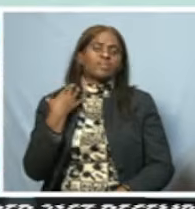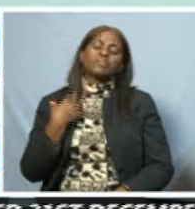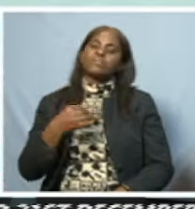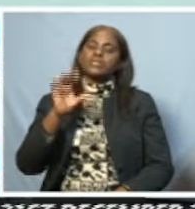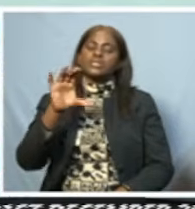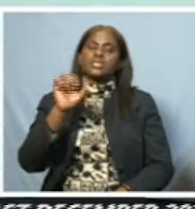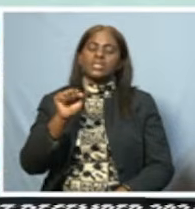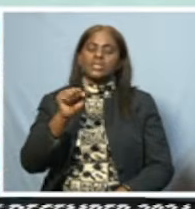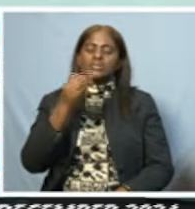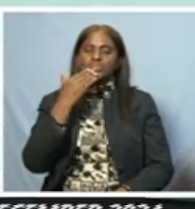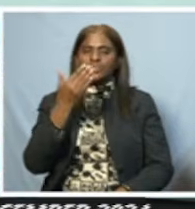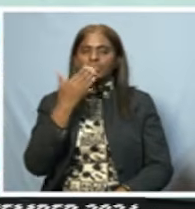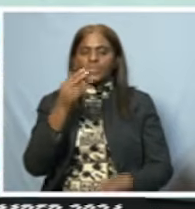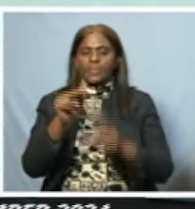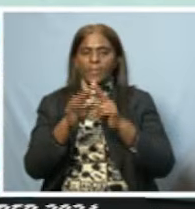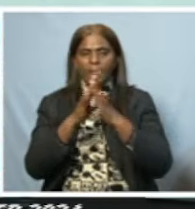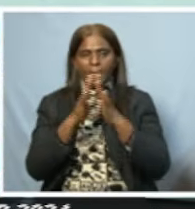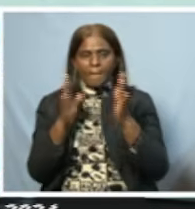Yes. Thank you so much.